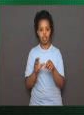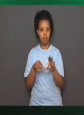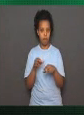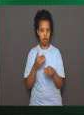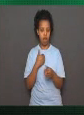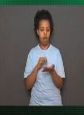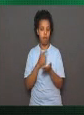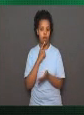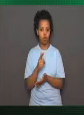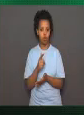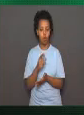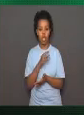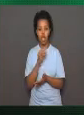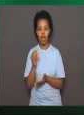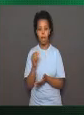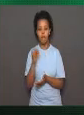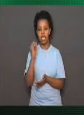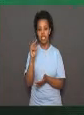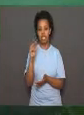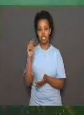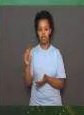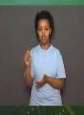instinctive behaviors are adaptive.